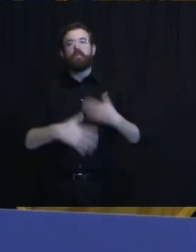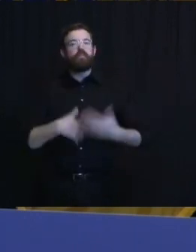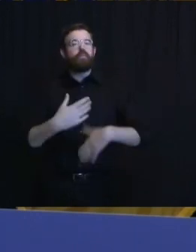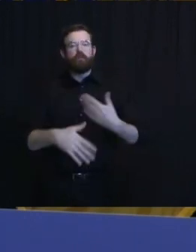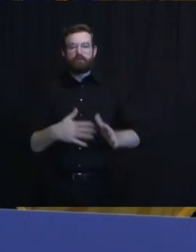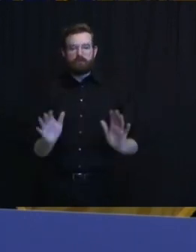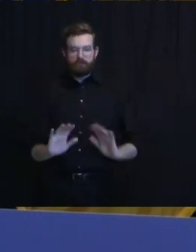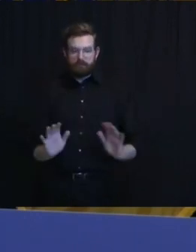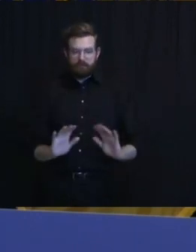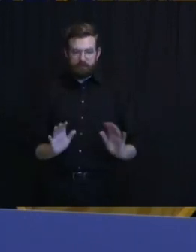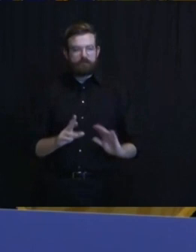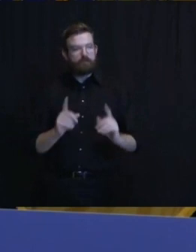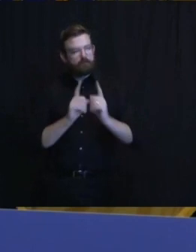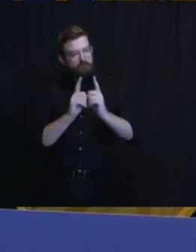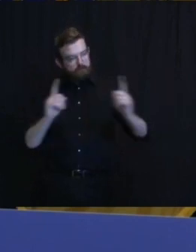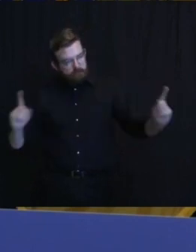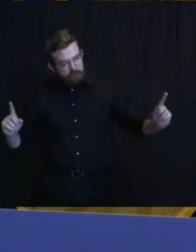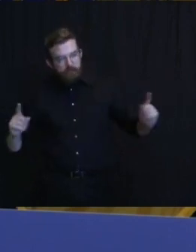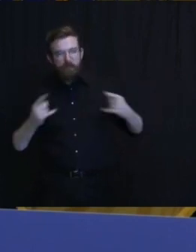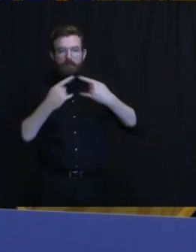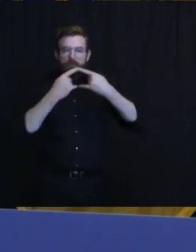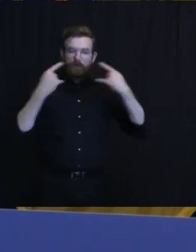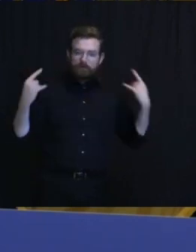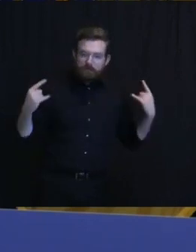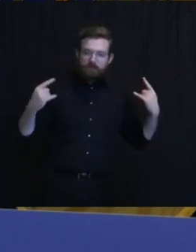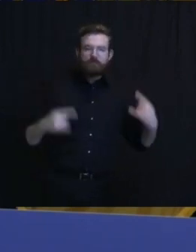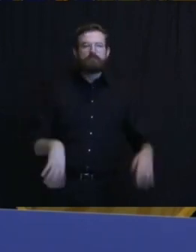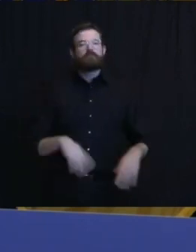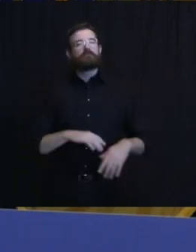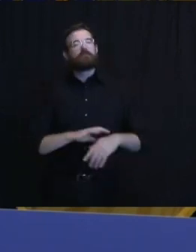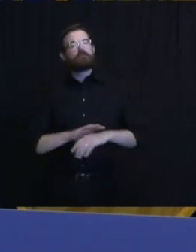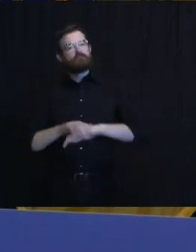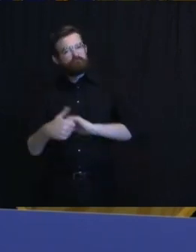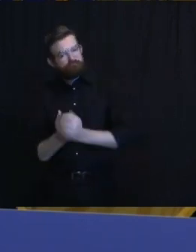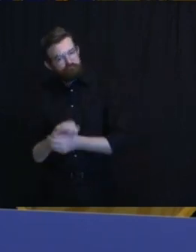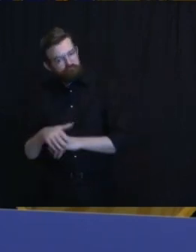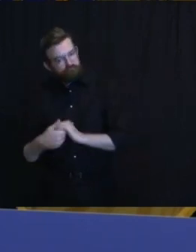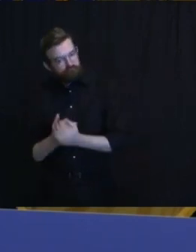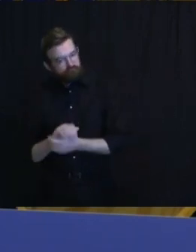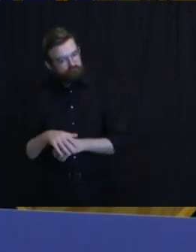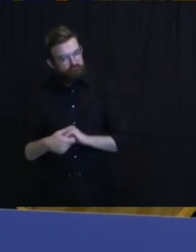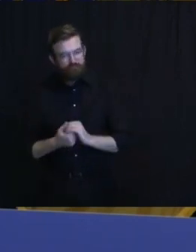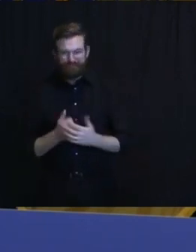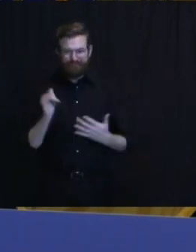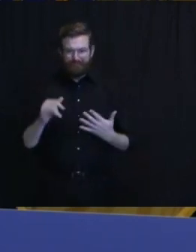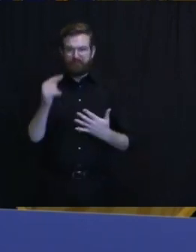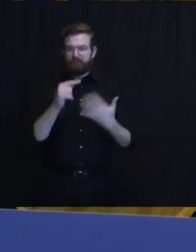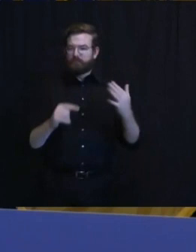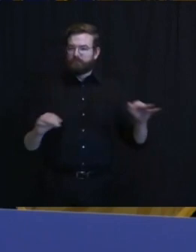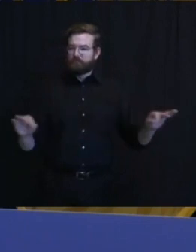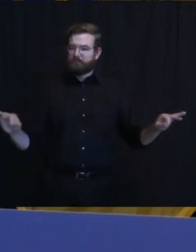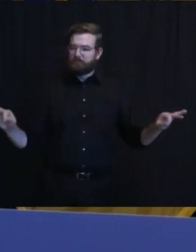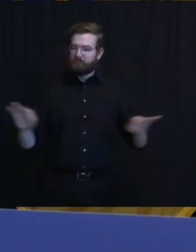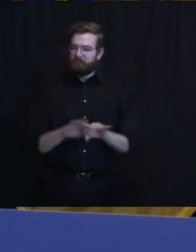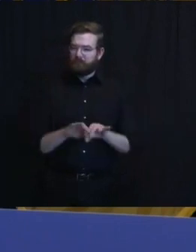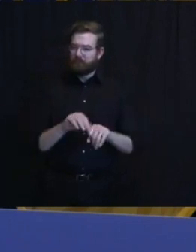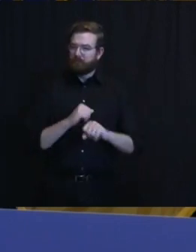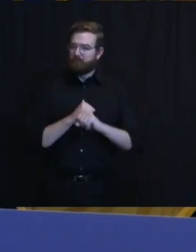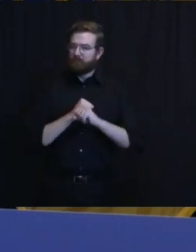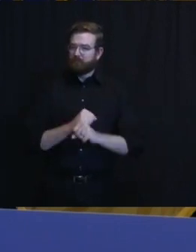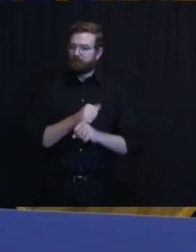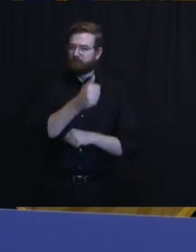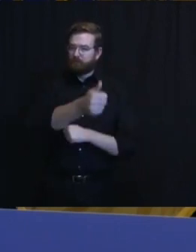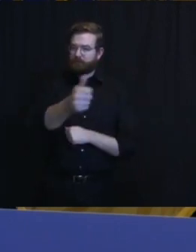that really keep not just COVID infection down, but other respiratory infections, because we have to recognize that there are